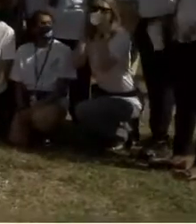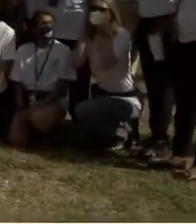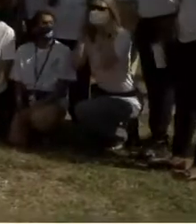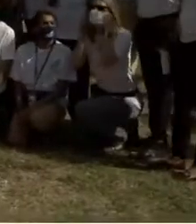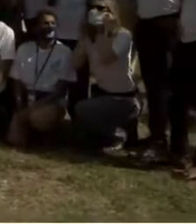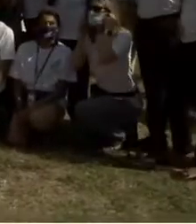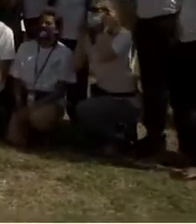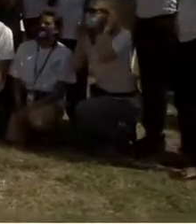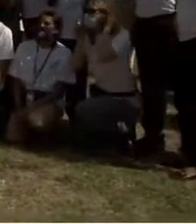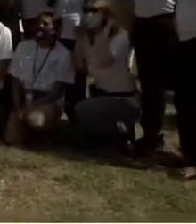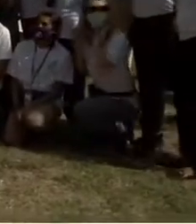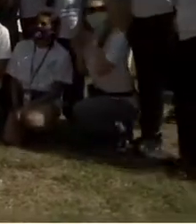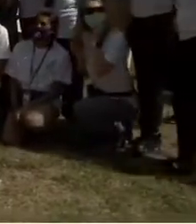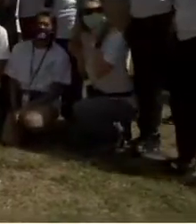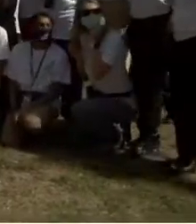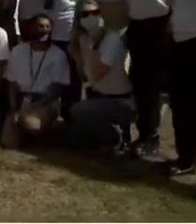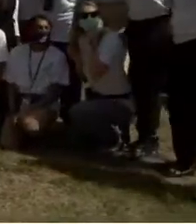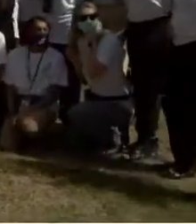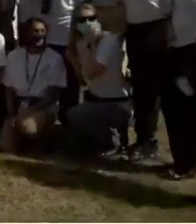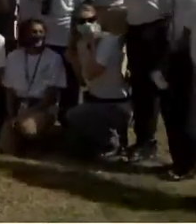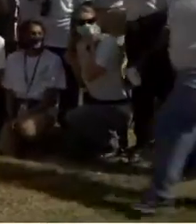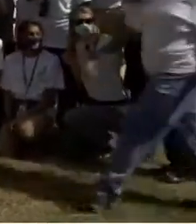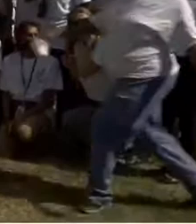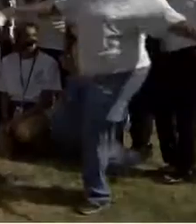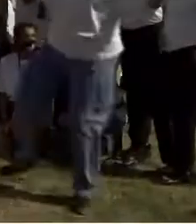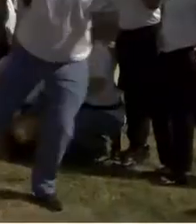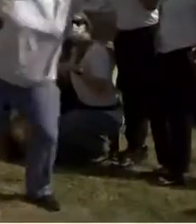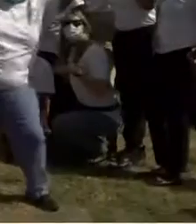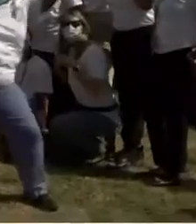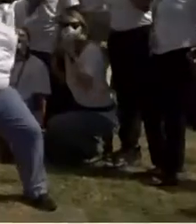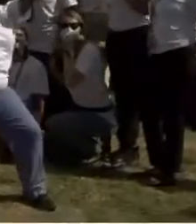How are you? Thank you.